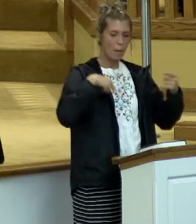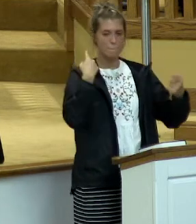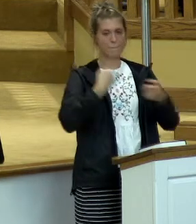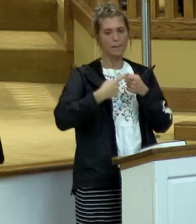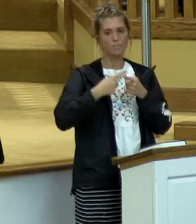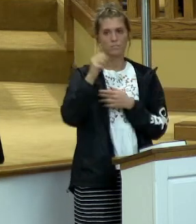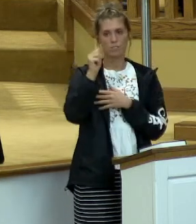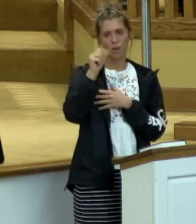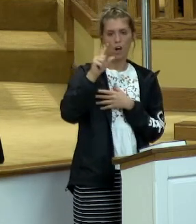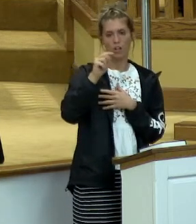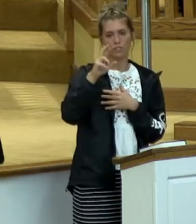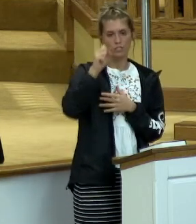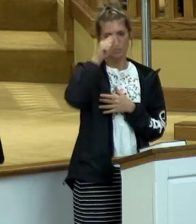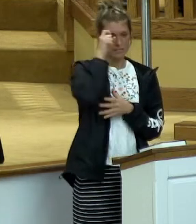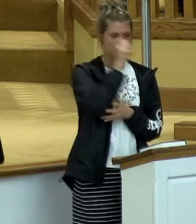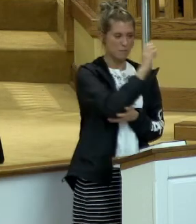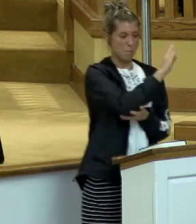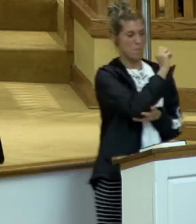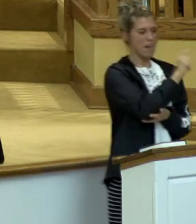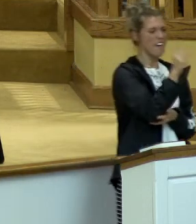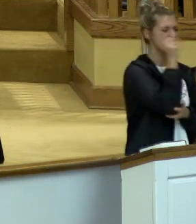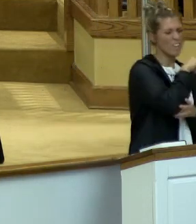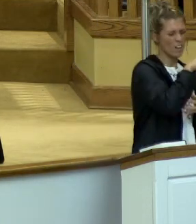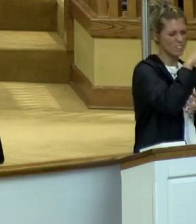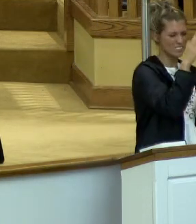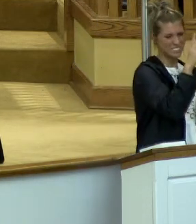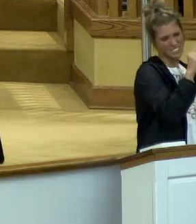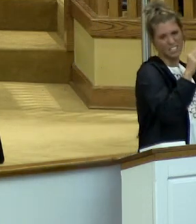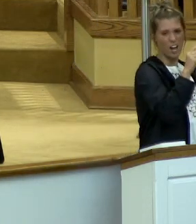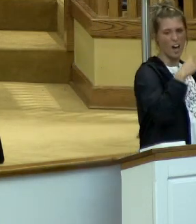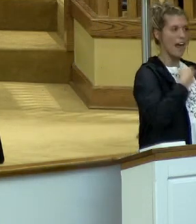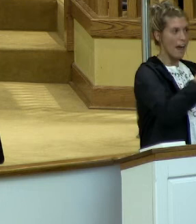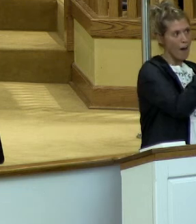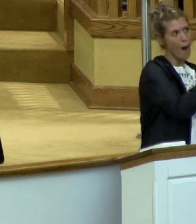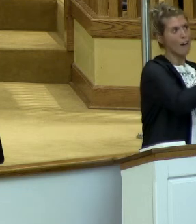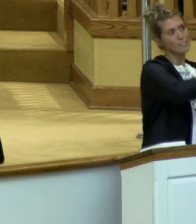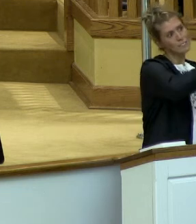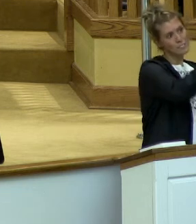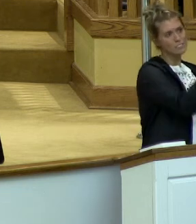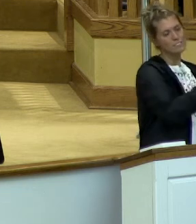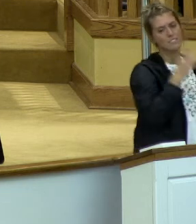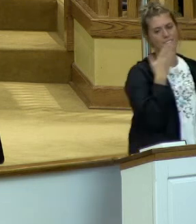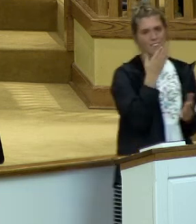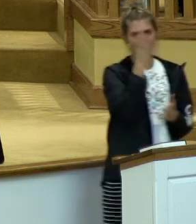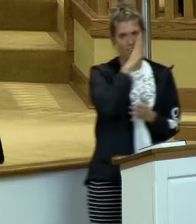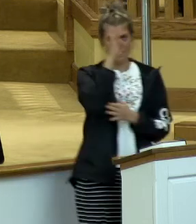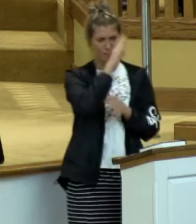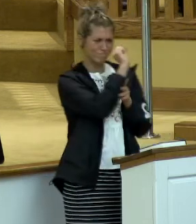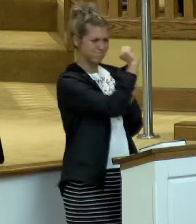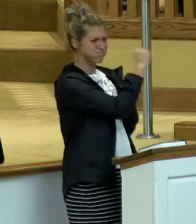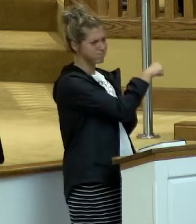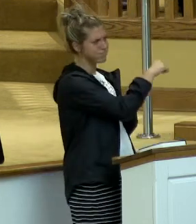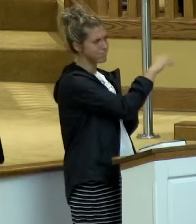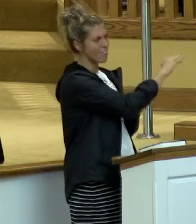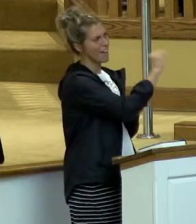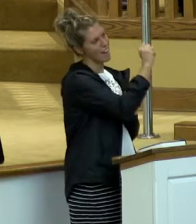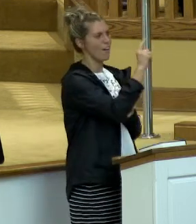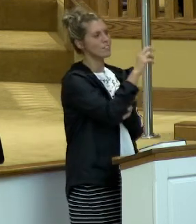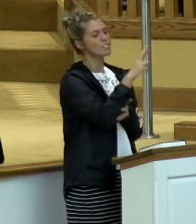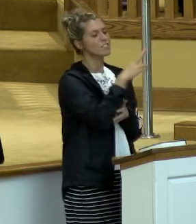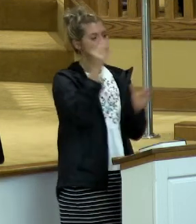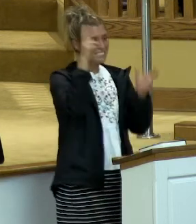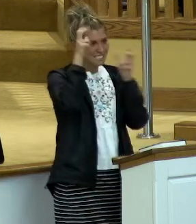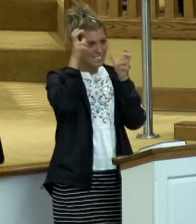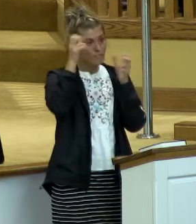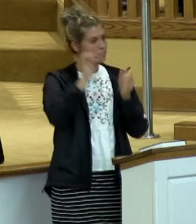altars, because Baal's crowd had an altar too. And thank God, God's altar defeated Baal's altar that day. And the devil